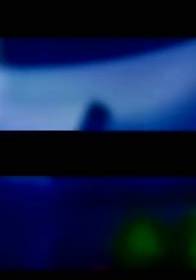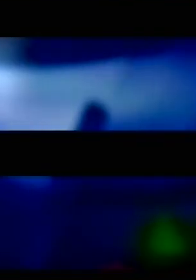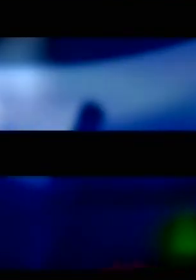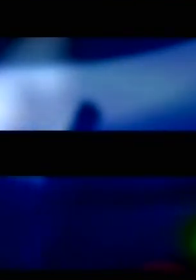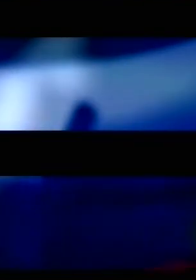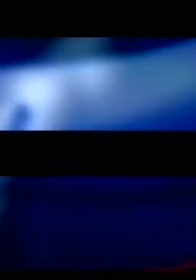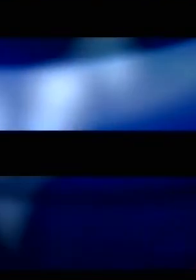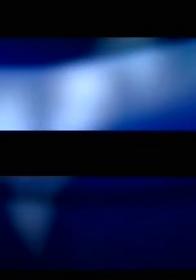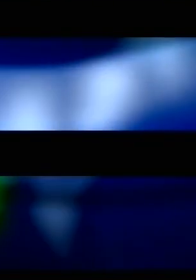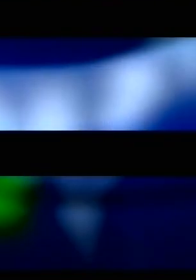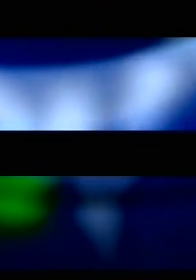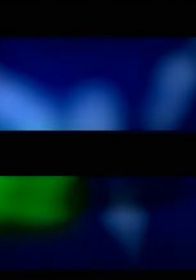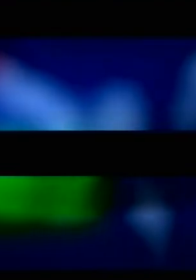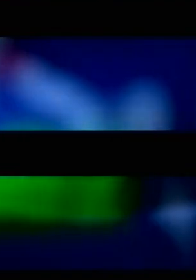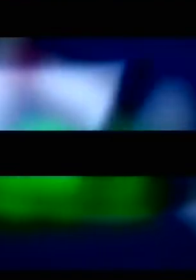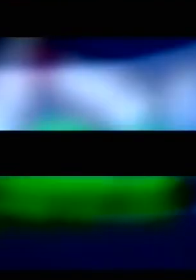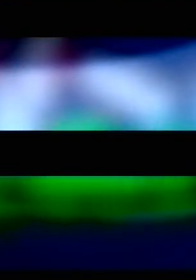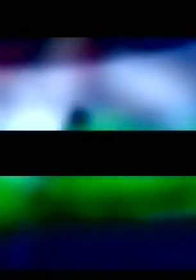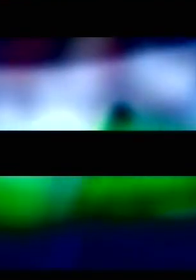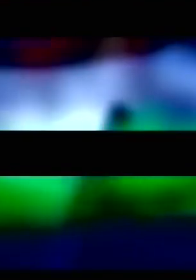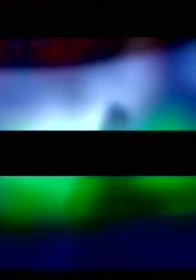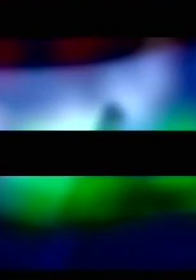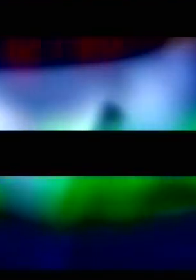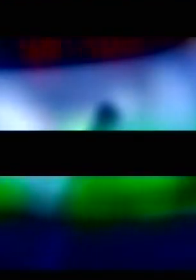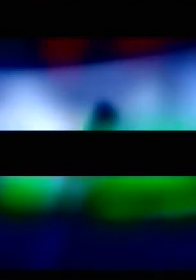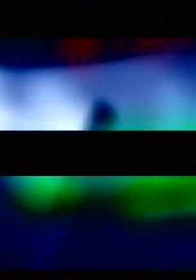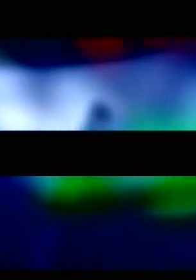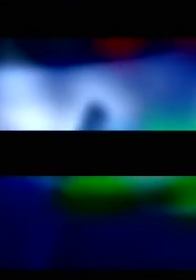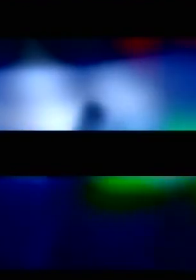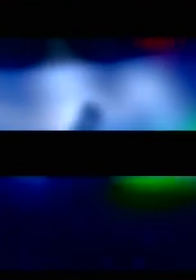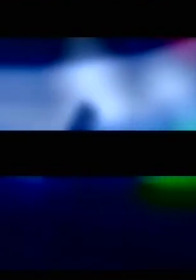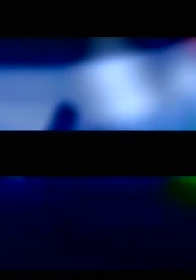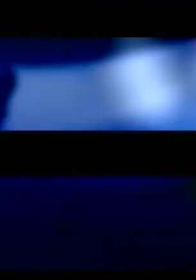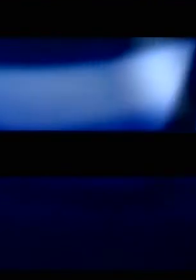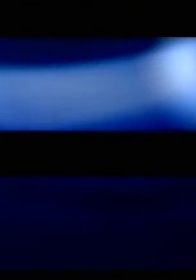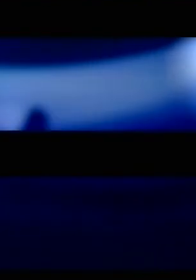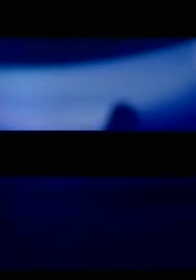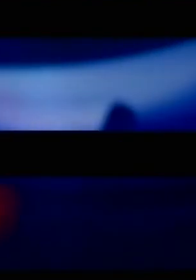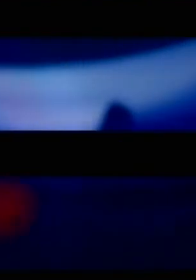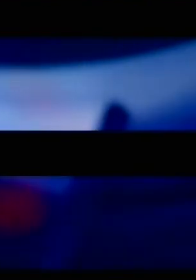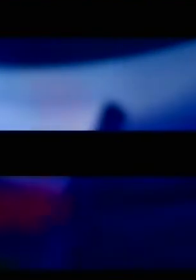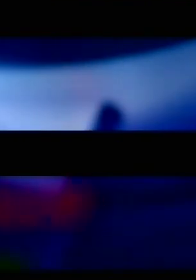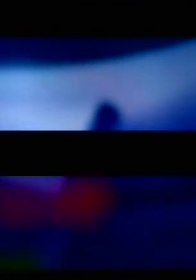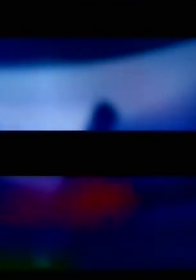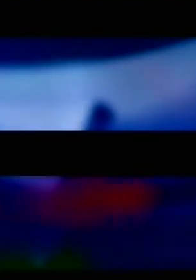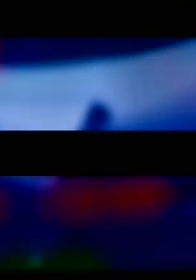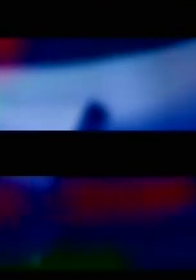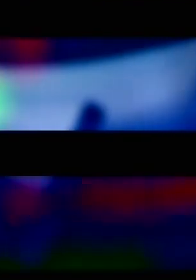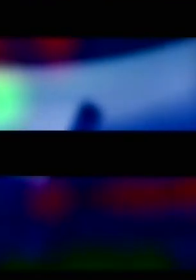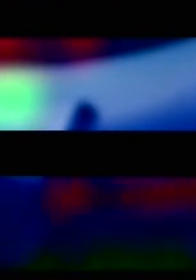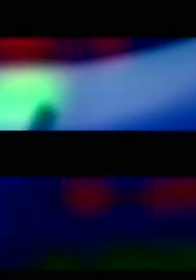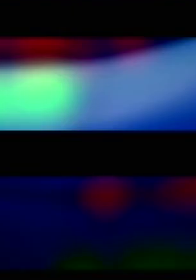In Jamaica, Wigton Windfarm Limited ordinary shares was the volume leader with